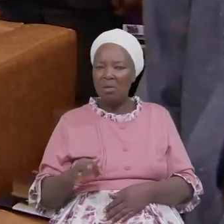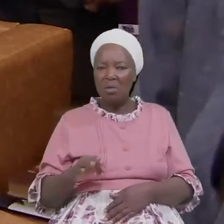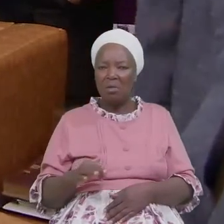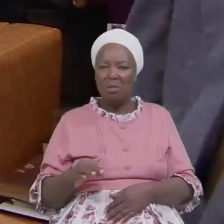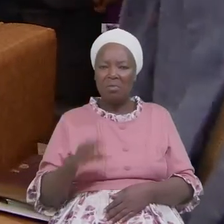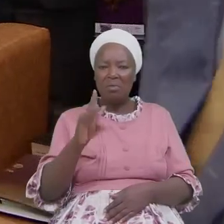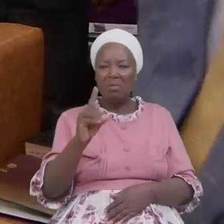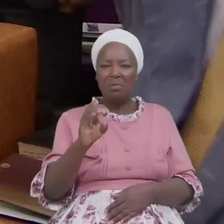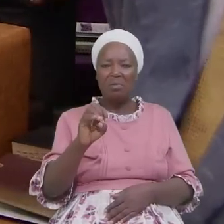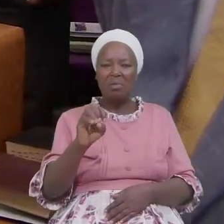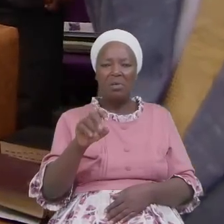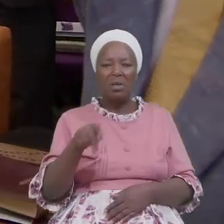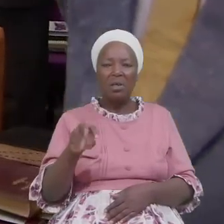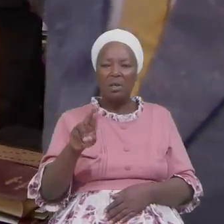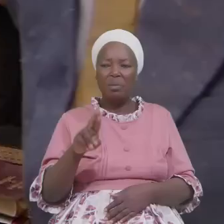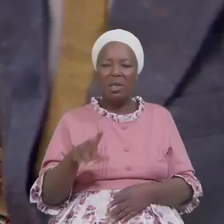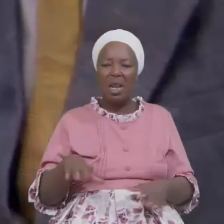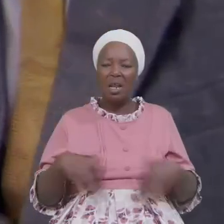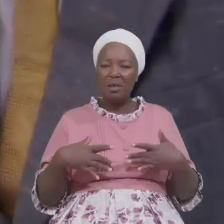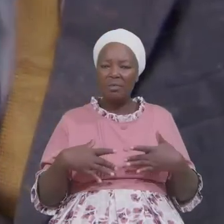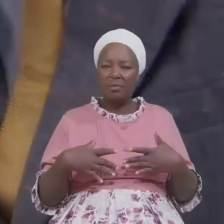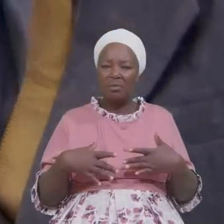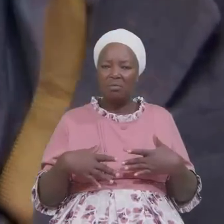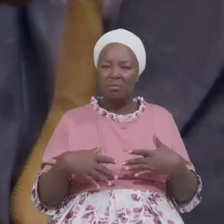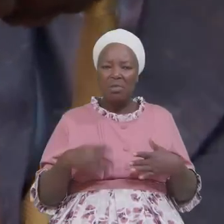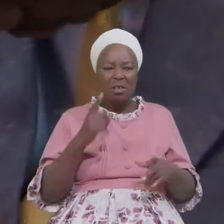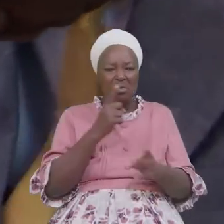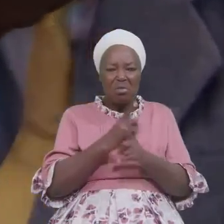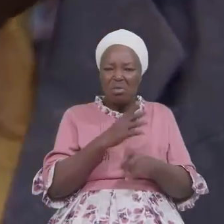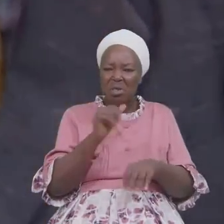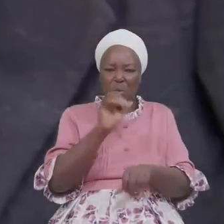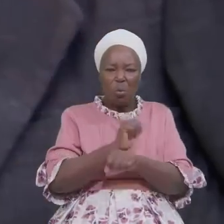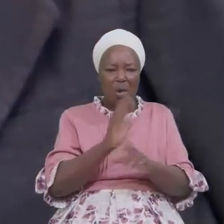Nominal worker in deeper life.